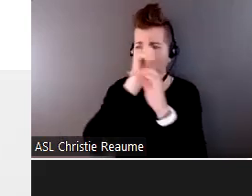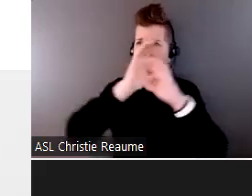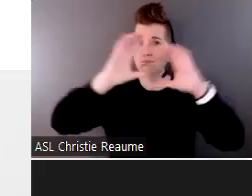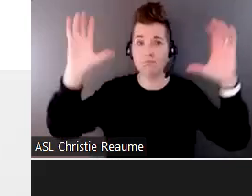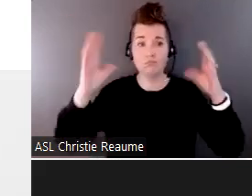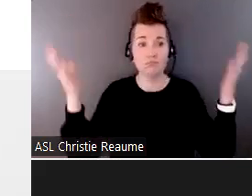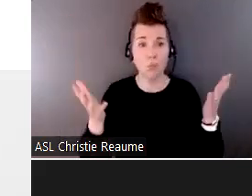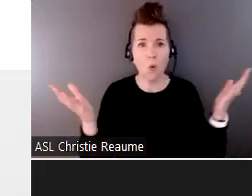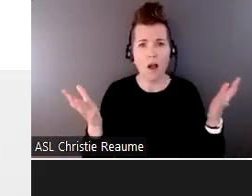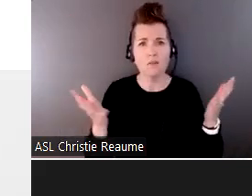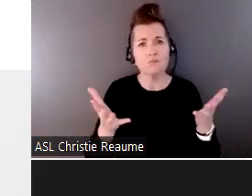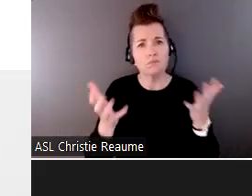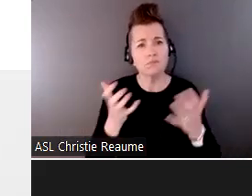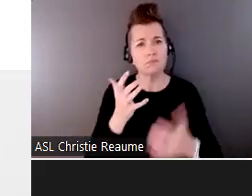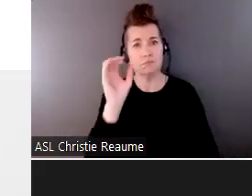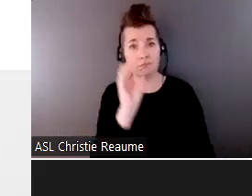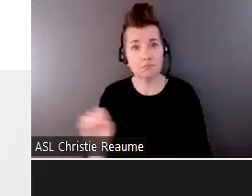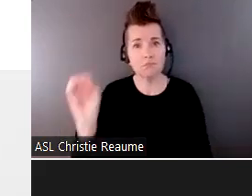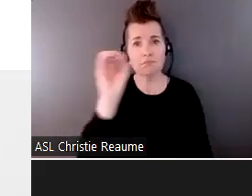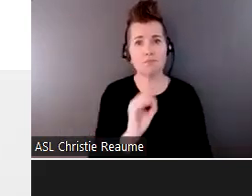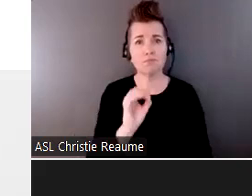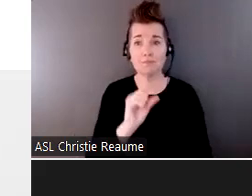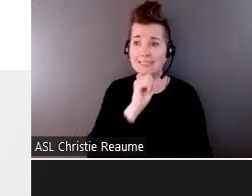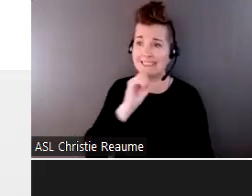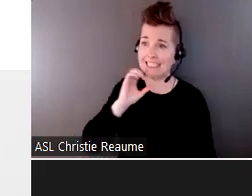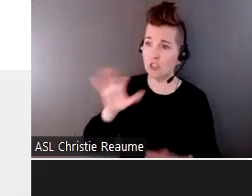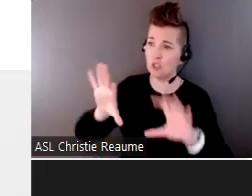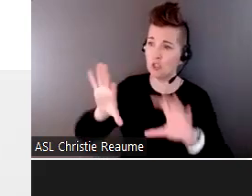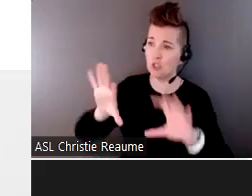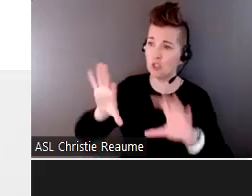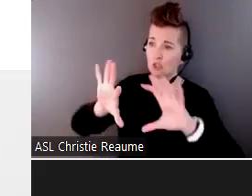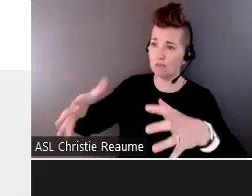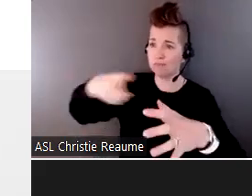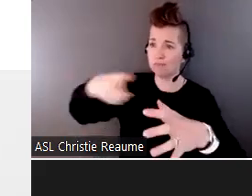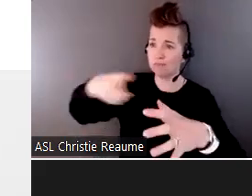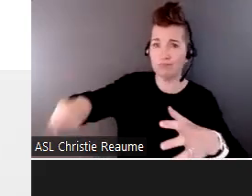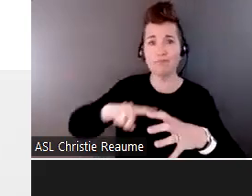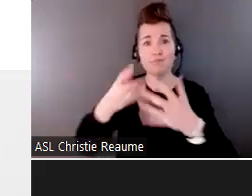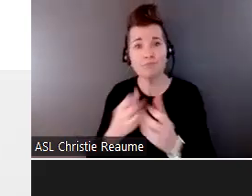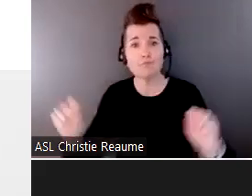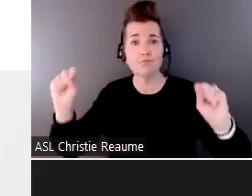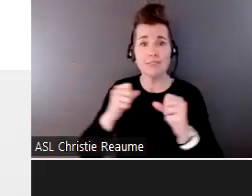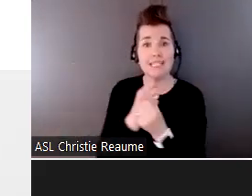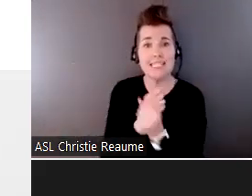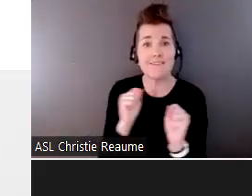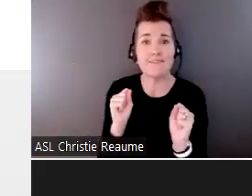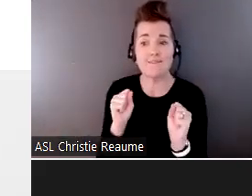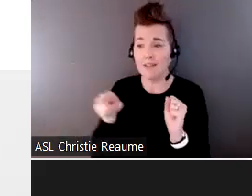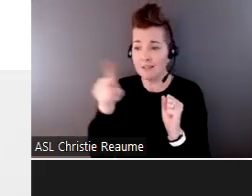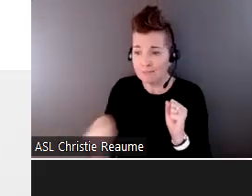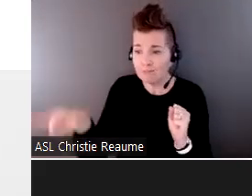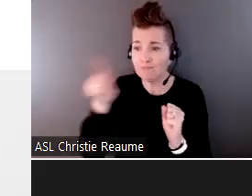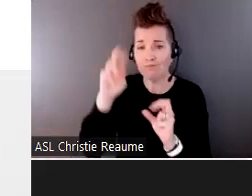province where we see seniors being free and safe and have a voice um in the community and are well respected